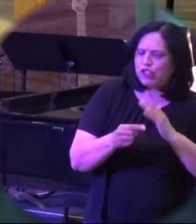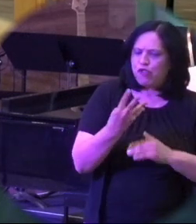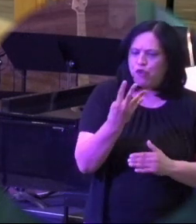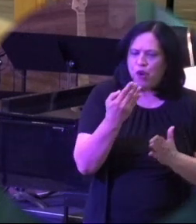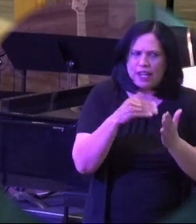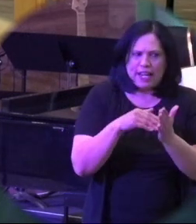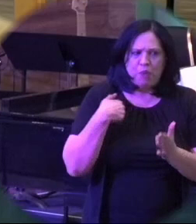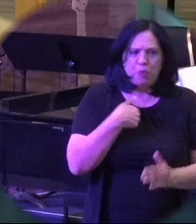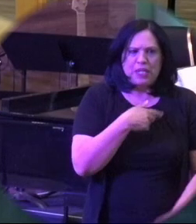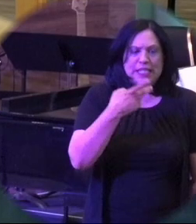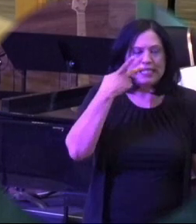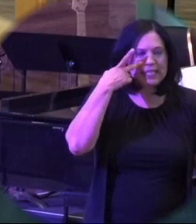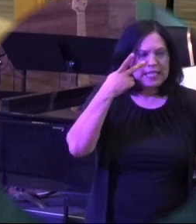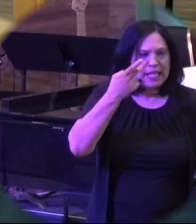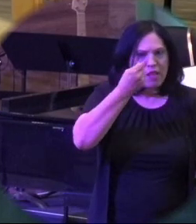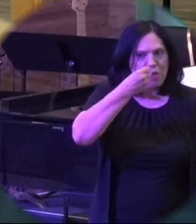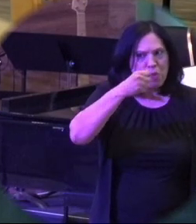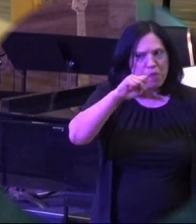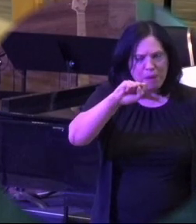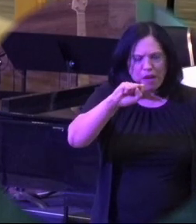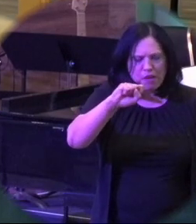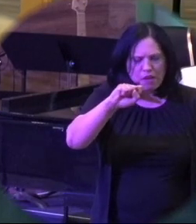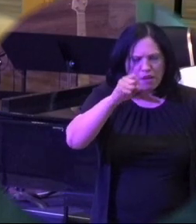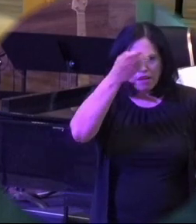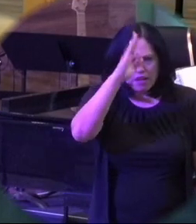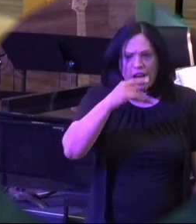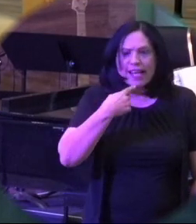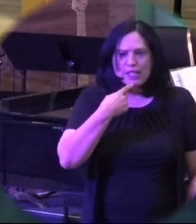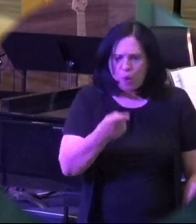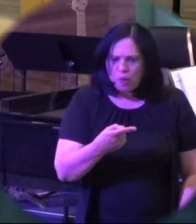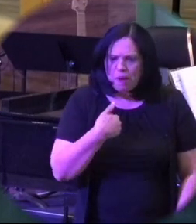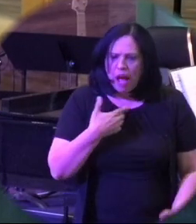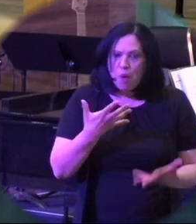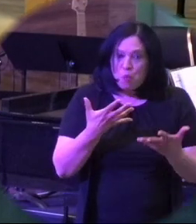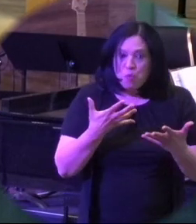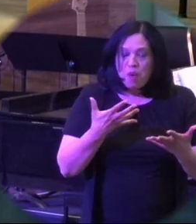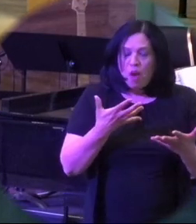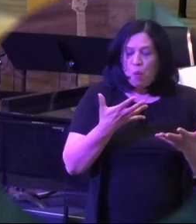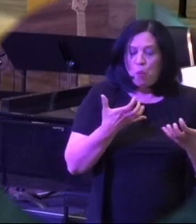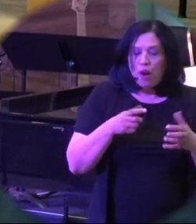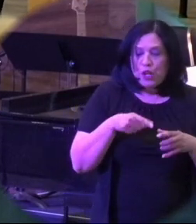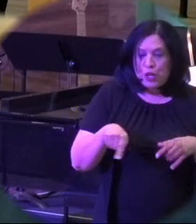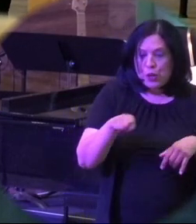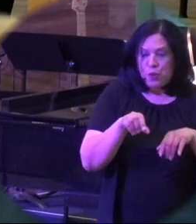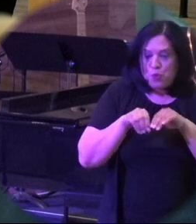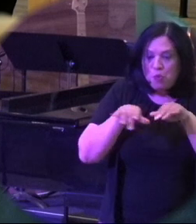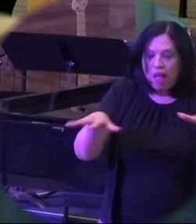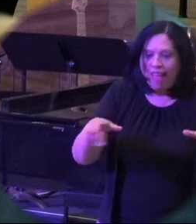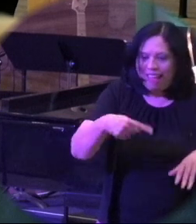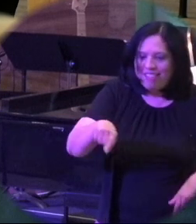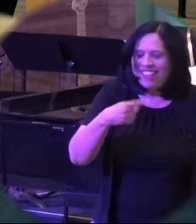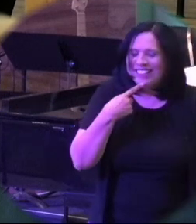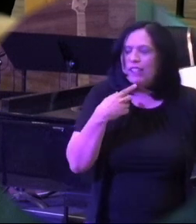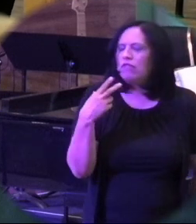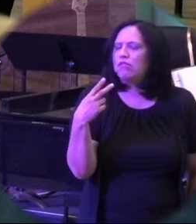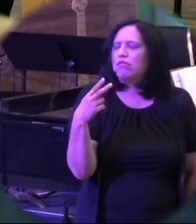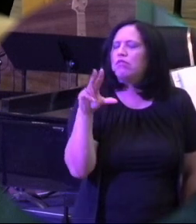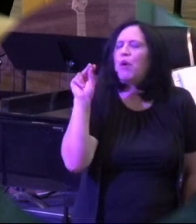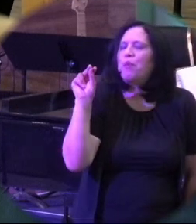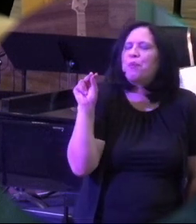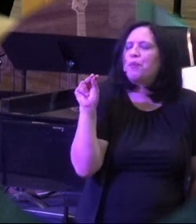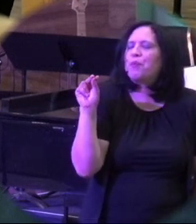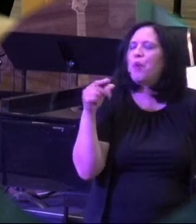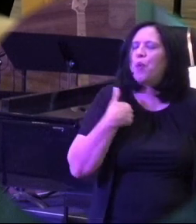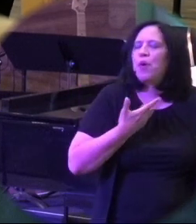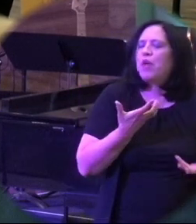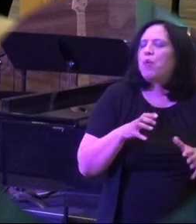the rebellion. God had told them, I want you to spread out, scatter, enjoy the whole earth. And they said to God, no, we're